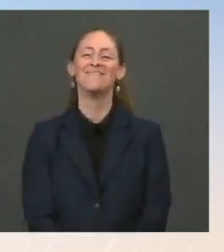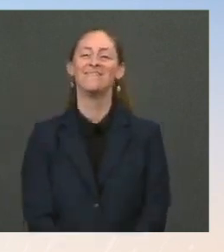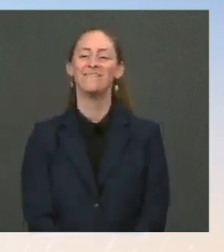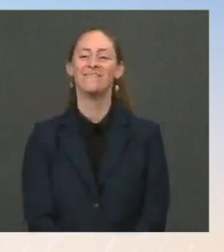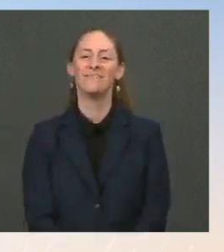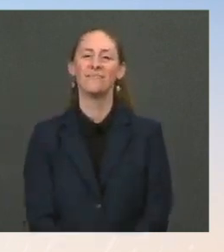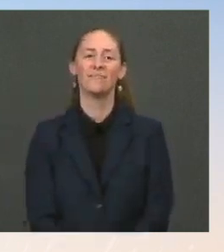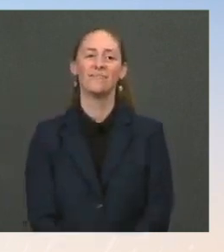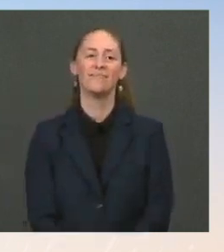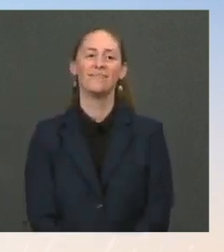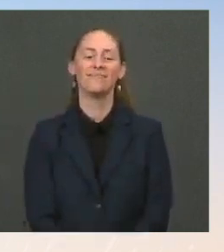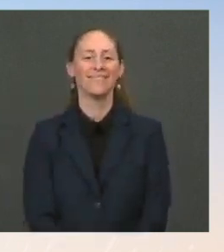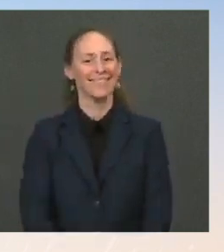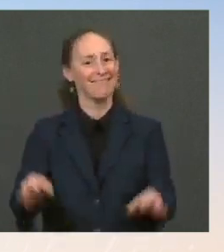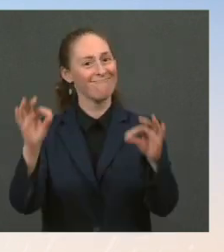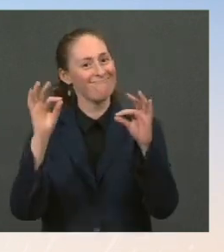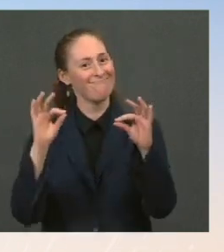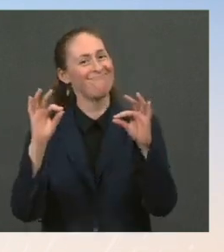Hey.